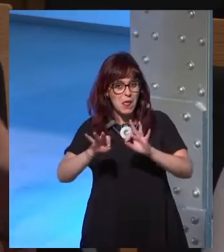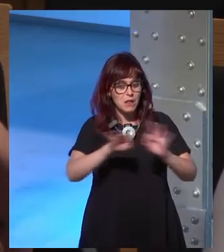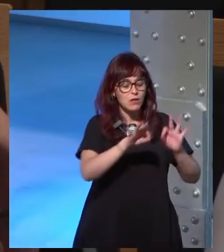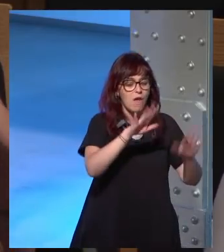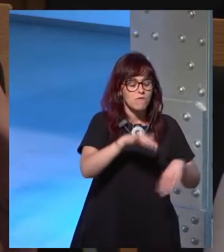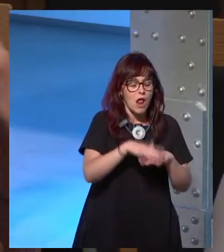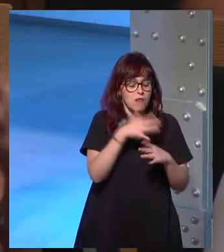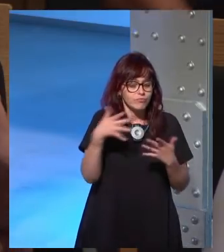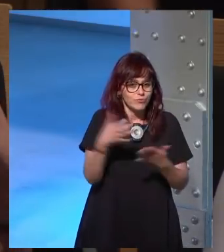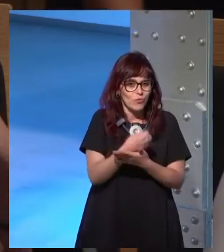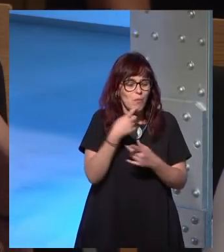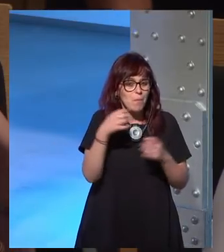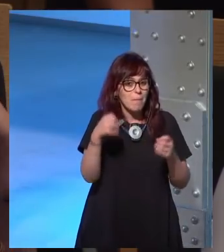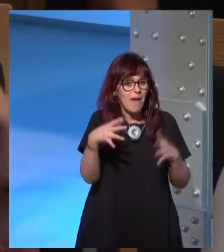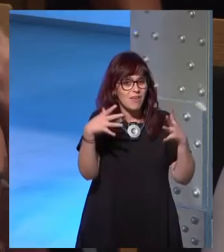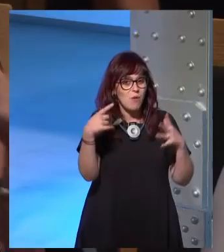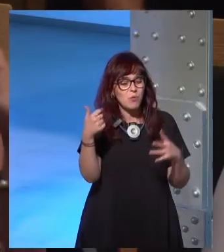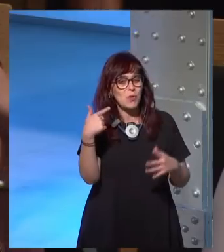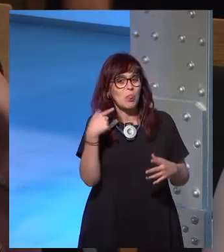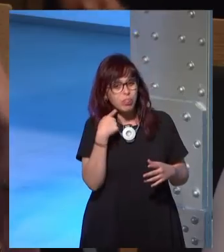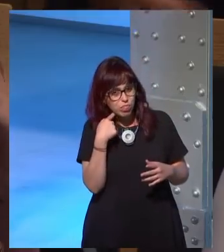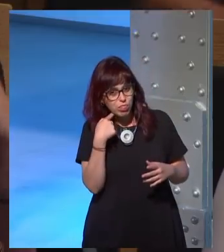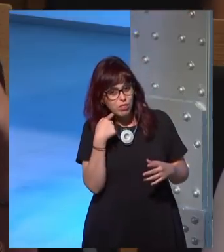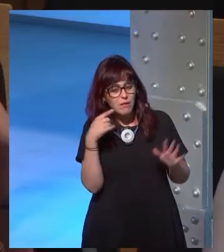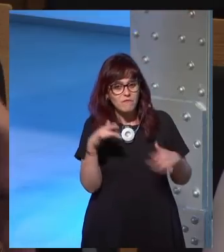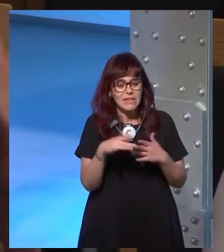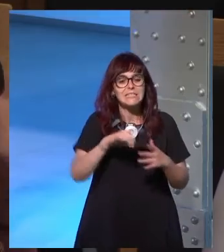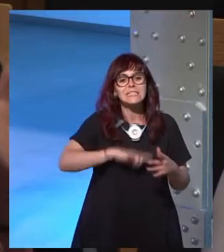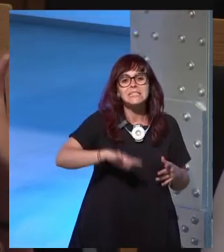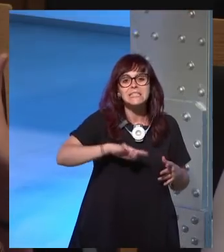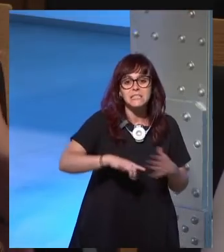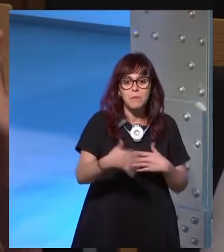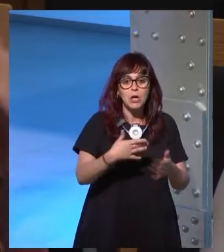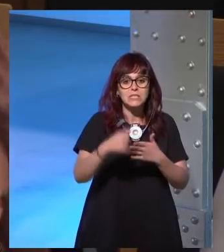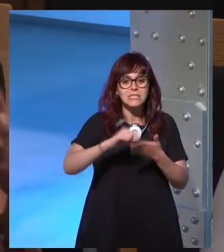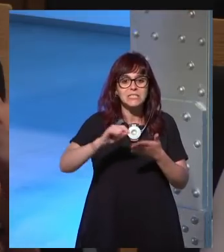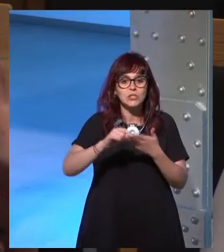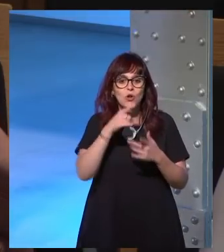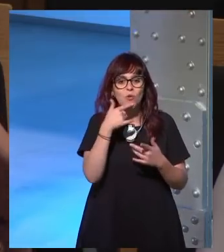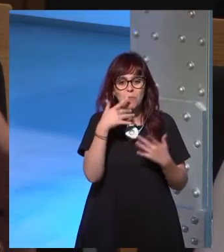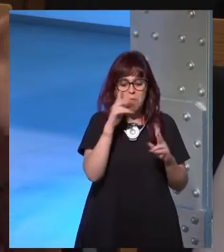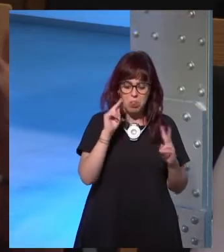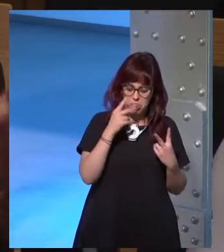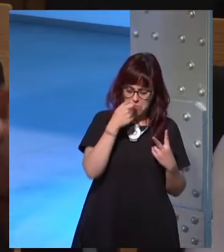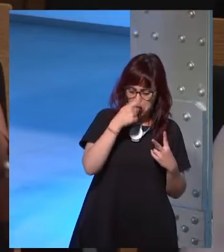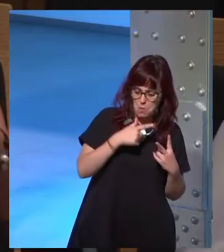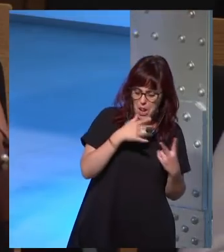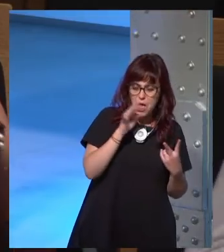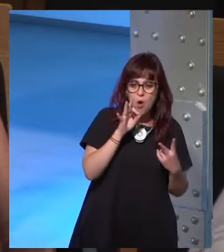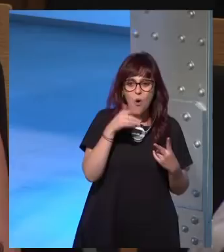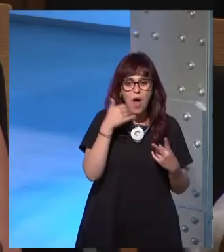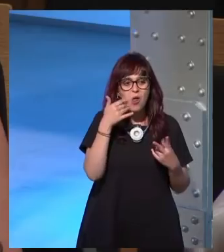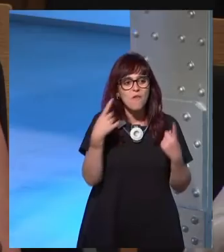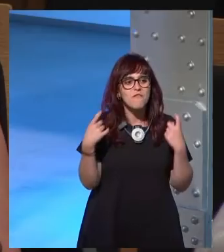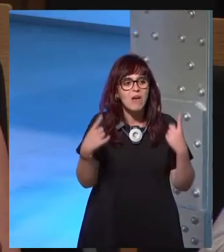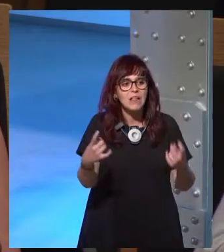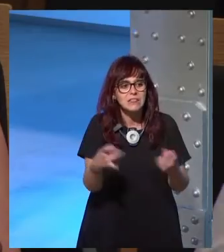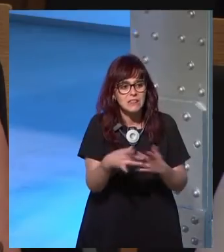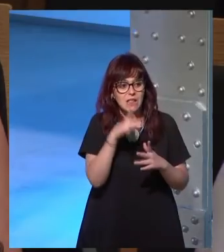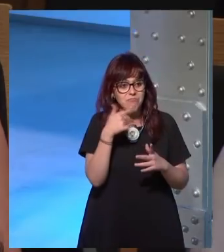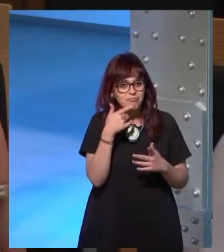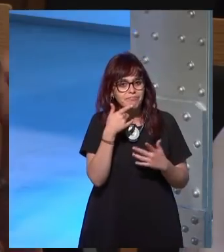planning too much, you lose magic. And sometimes you feel as a writer that you've